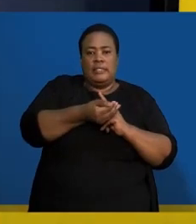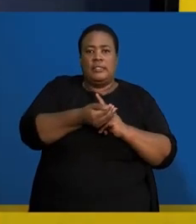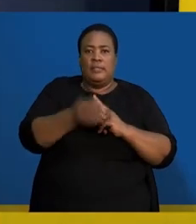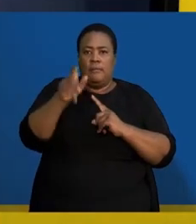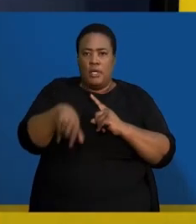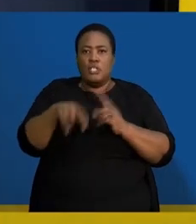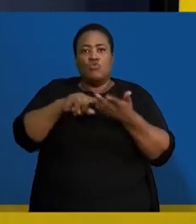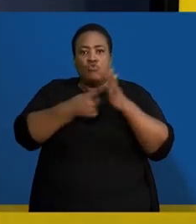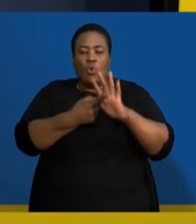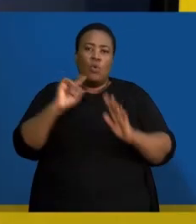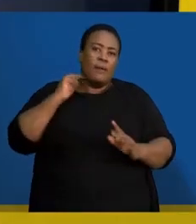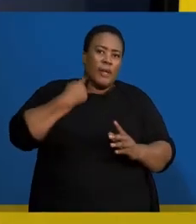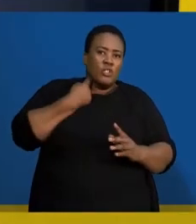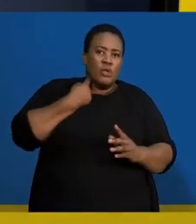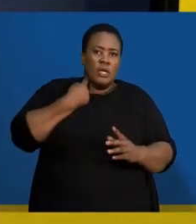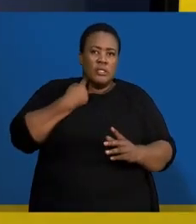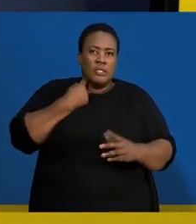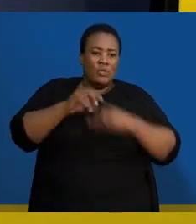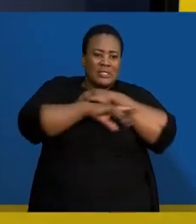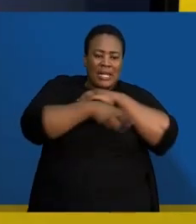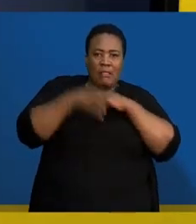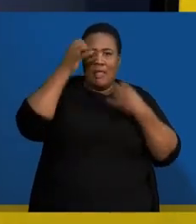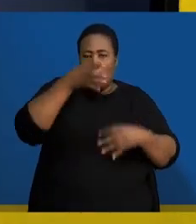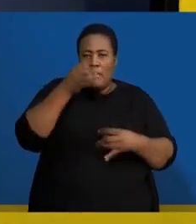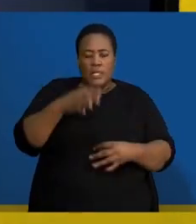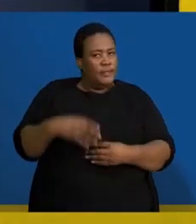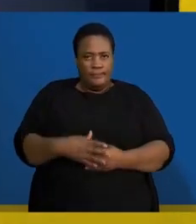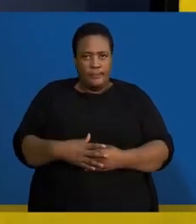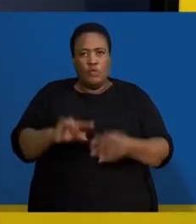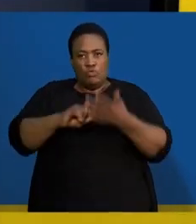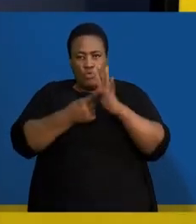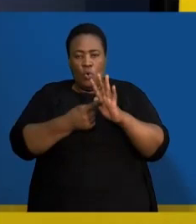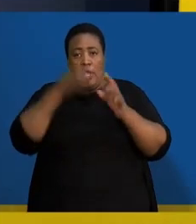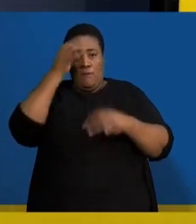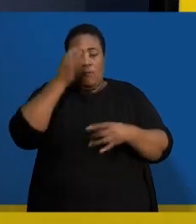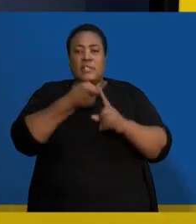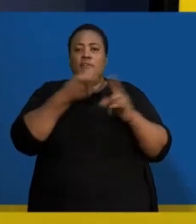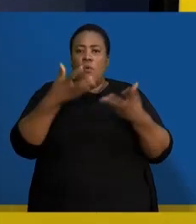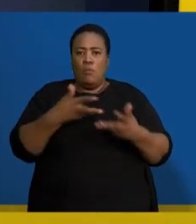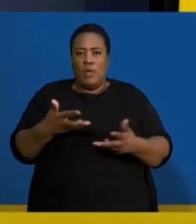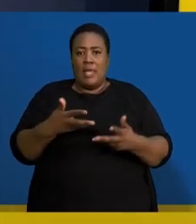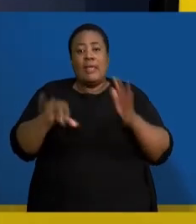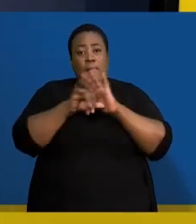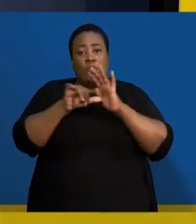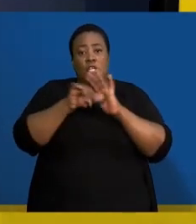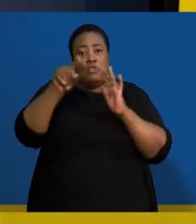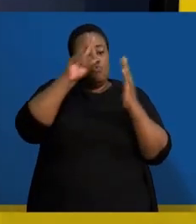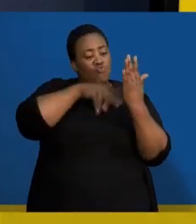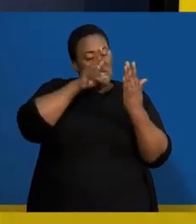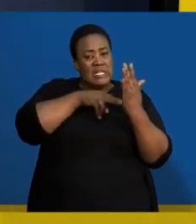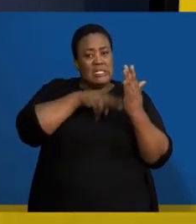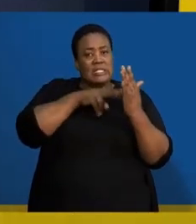not plagiarized. That is where they got the information from. So what is important for you guys is to read that caption as I said